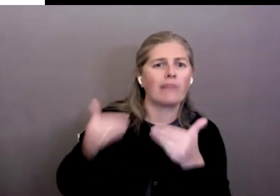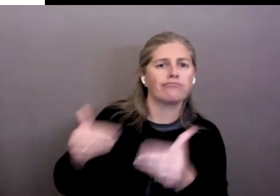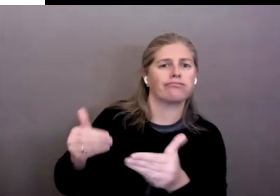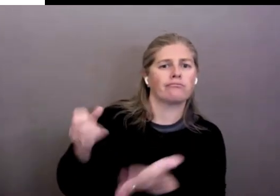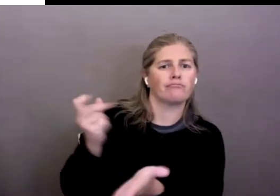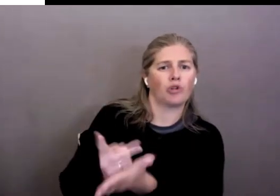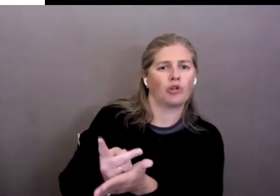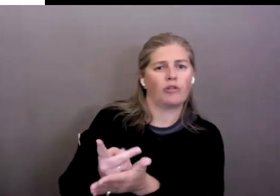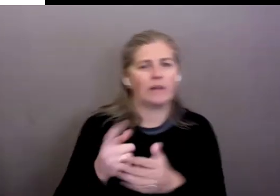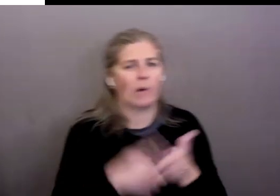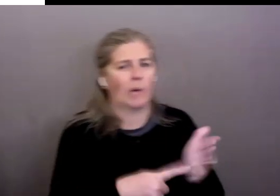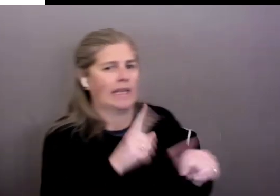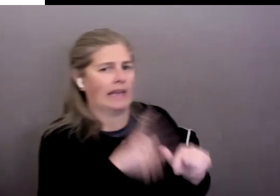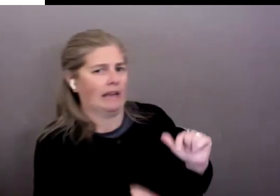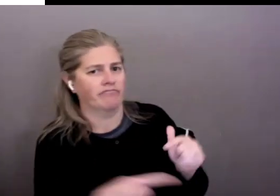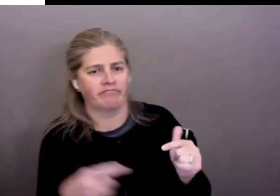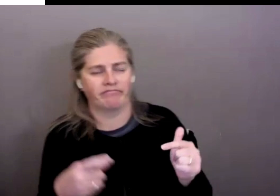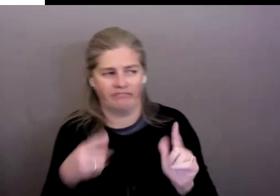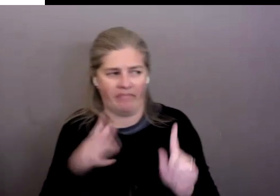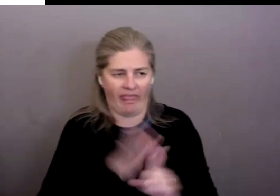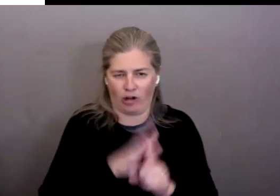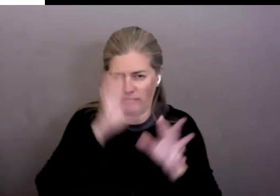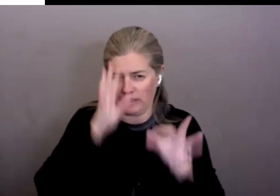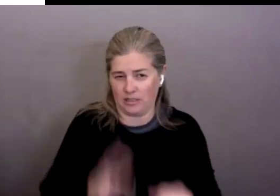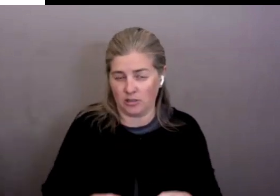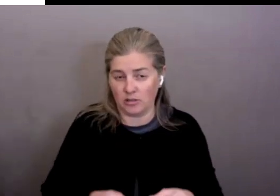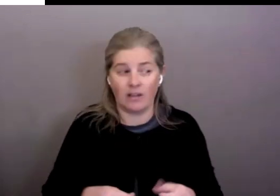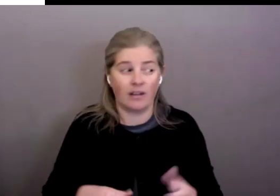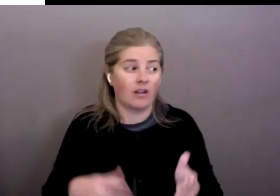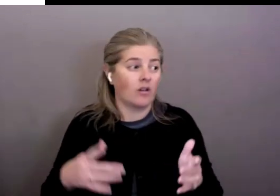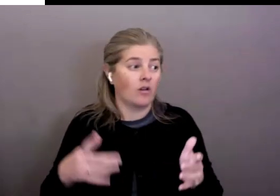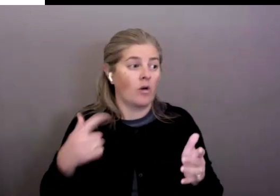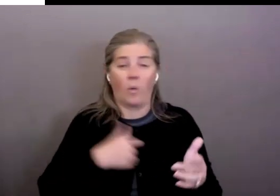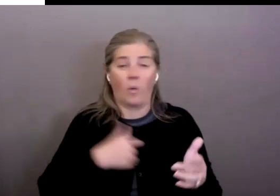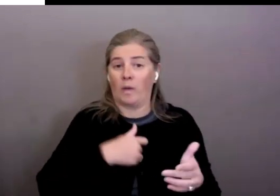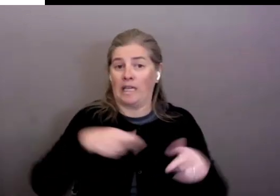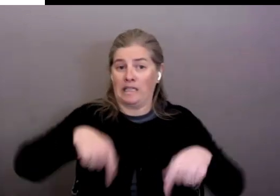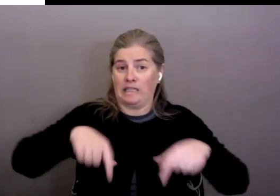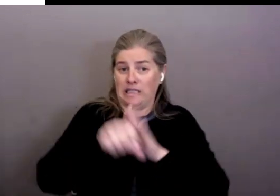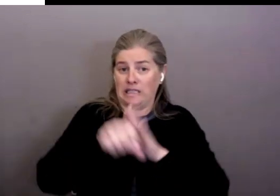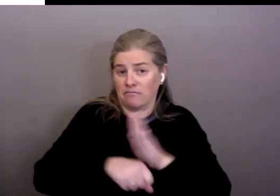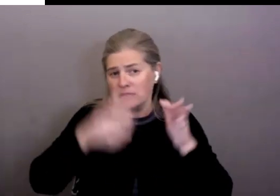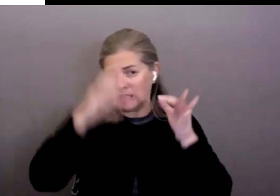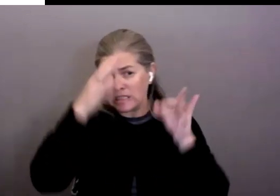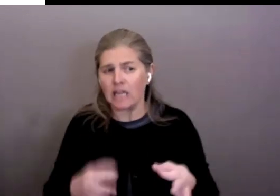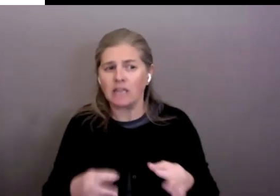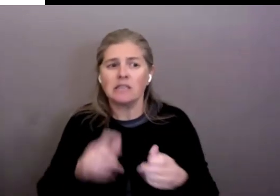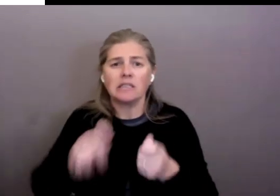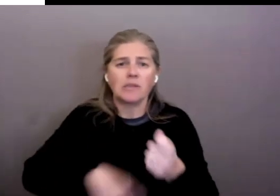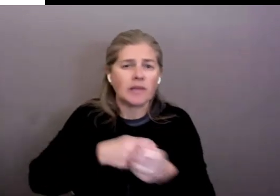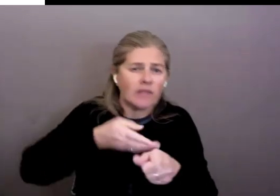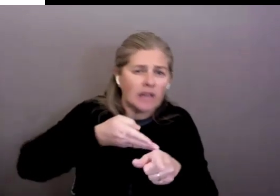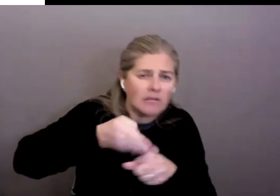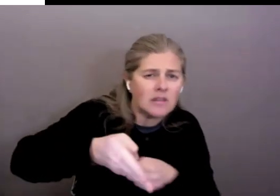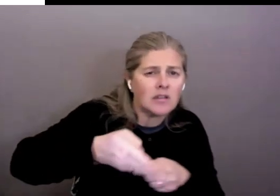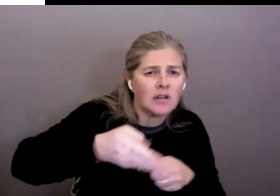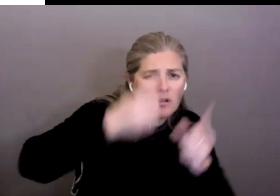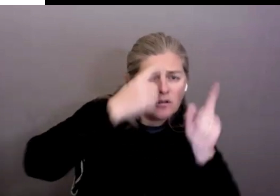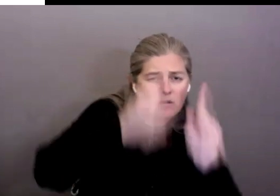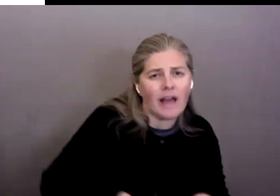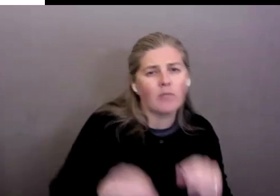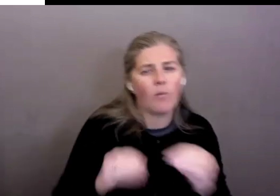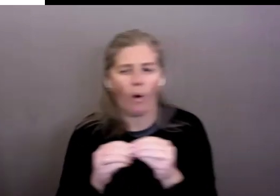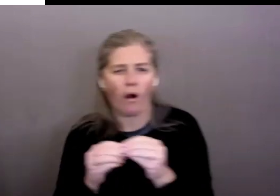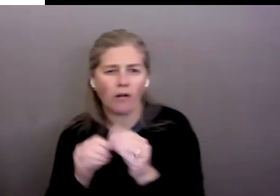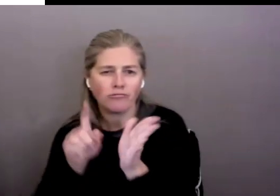agreements. This state decided to categorically approve certain agreements and to do a closer review and risk screening process